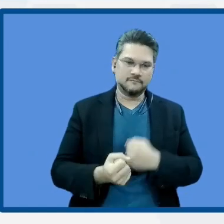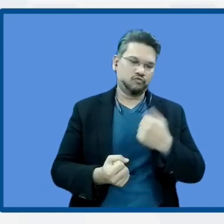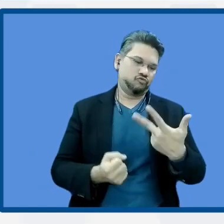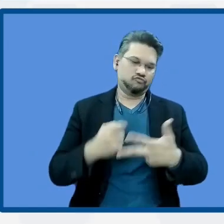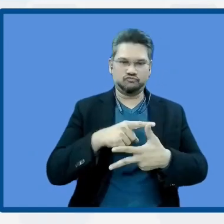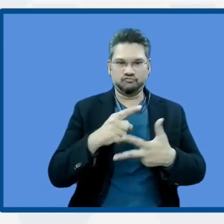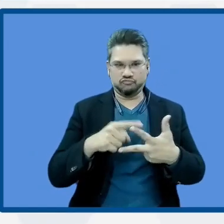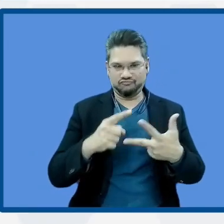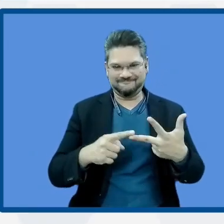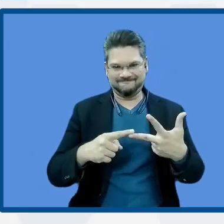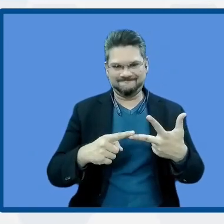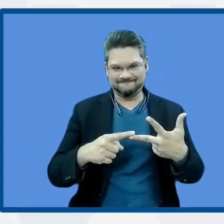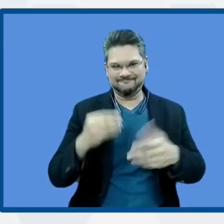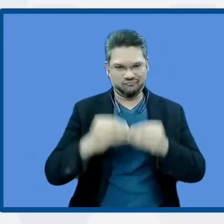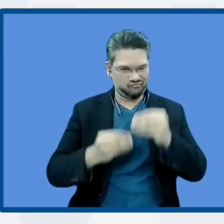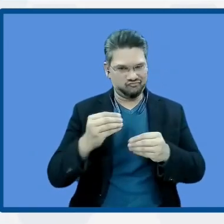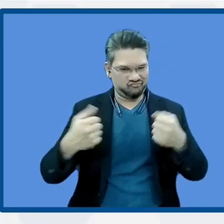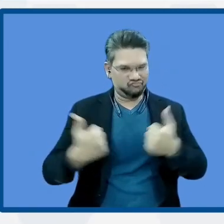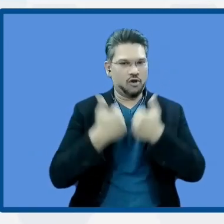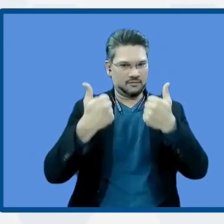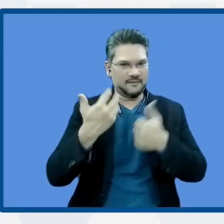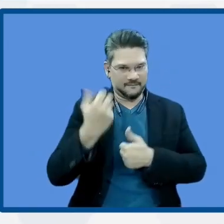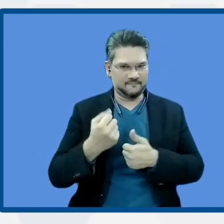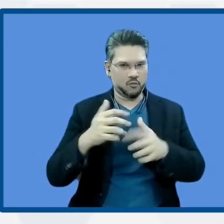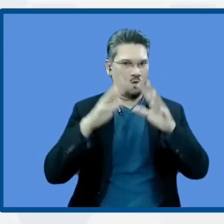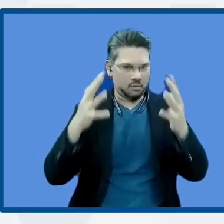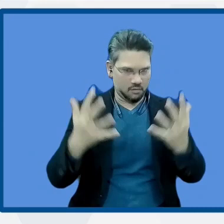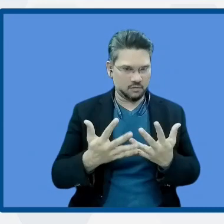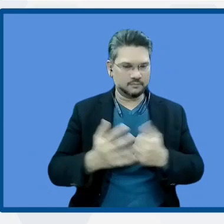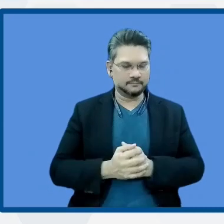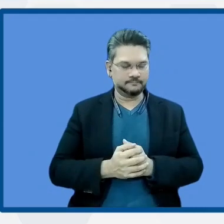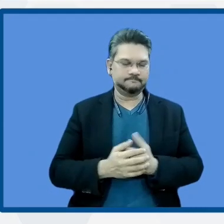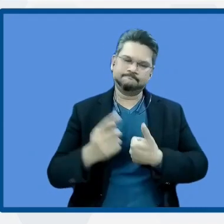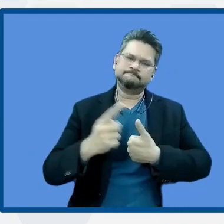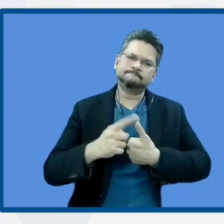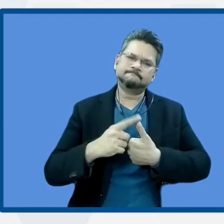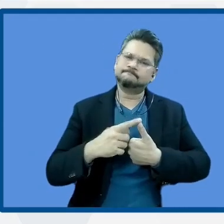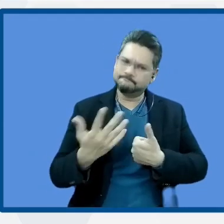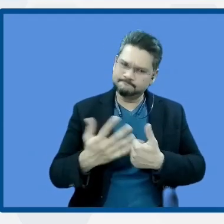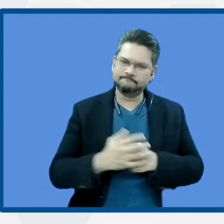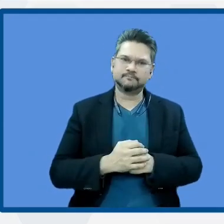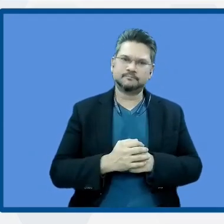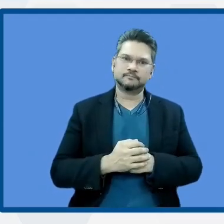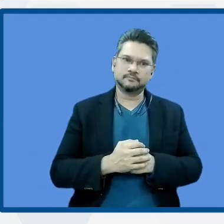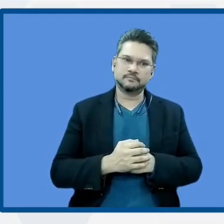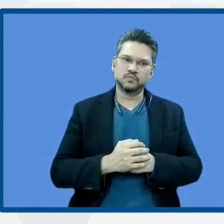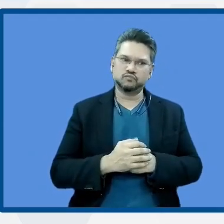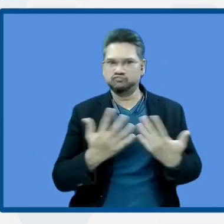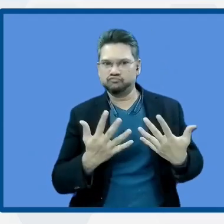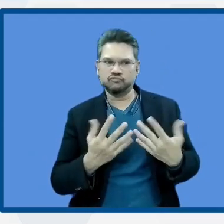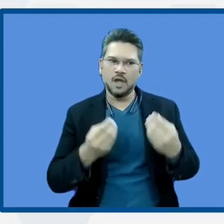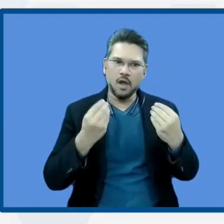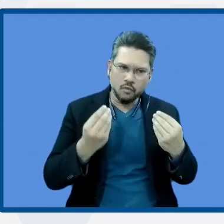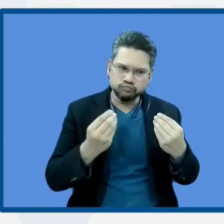world. The first is to achieve complying or the achievement of the